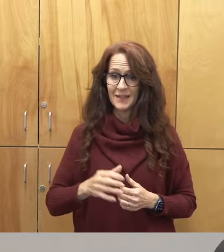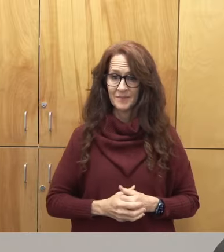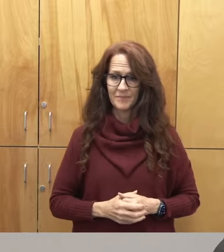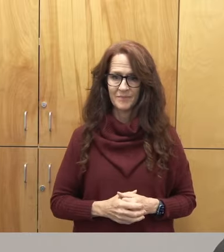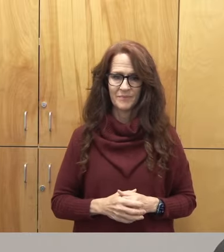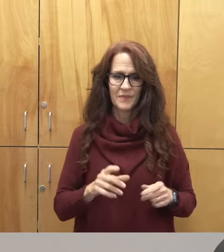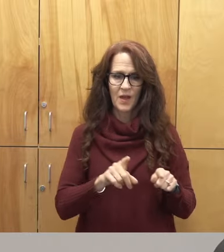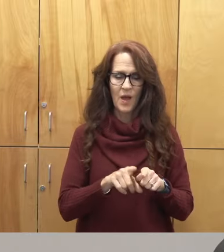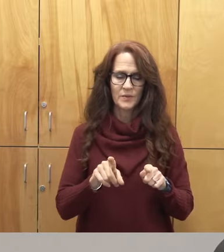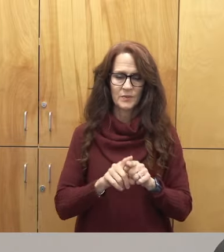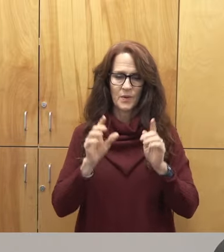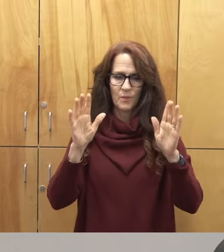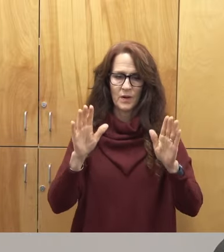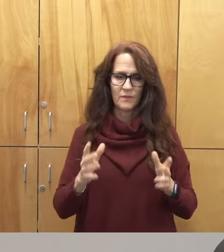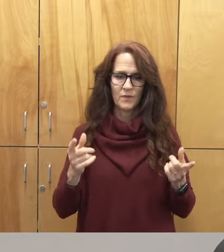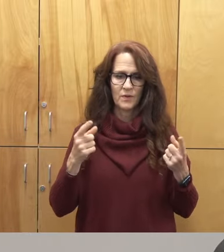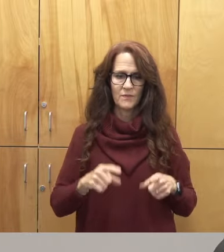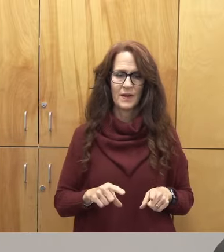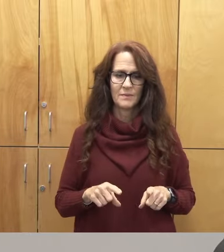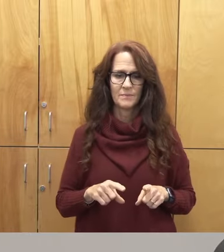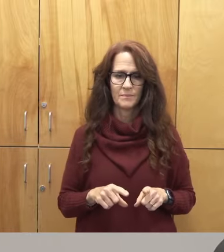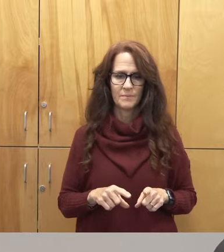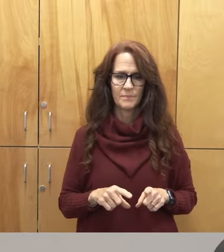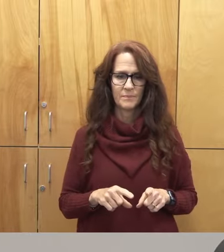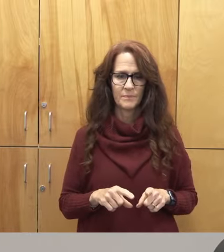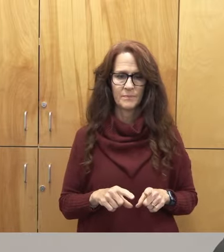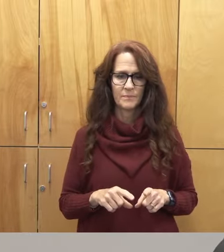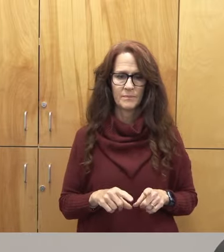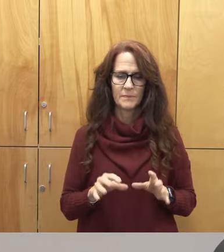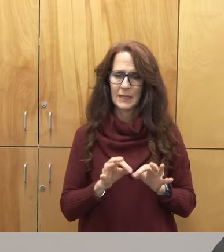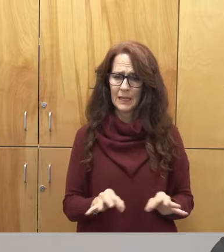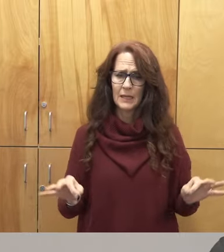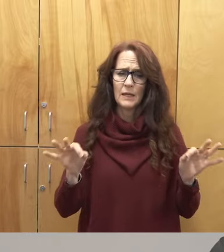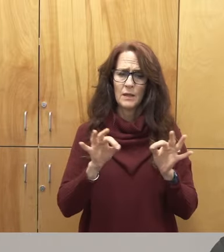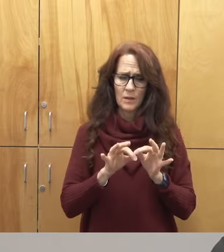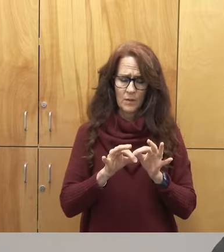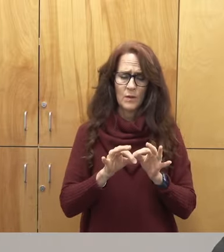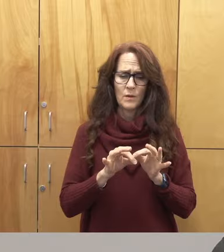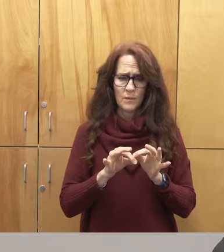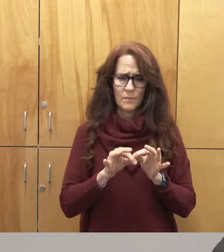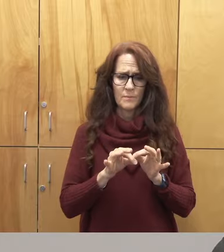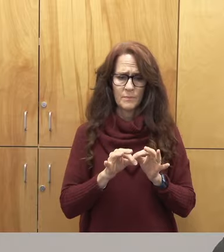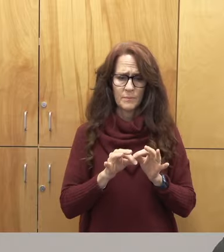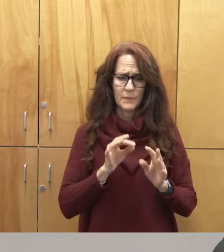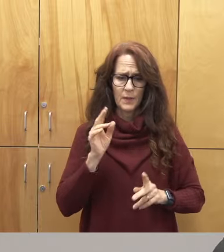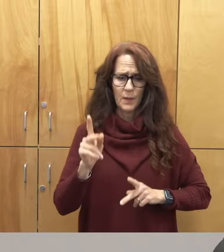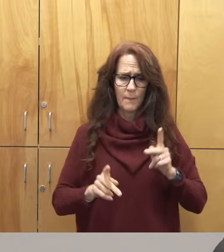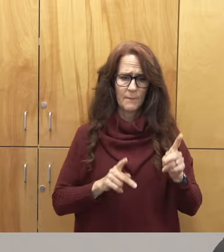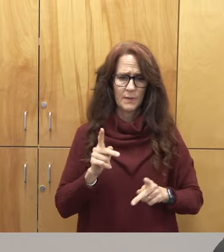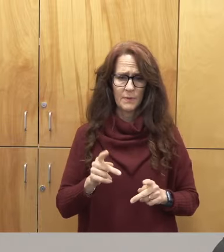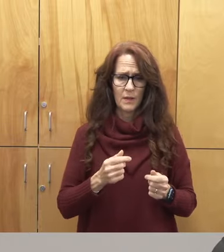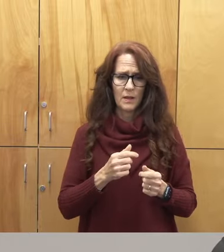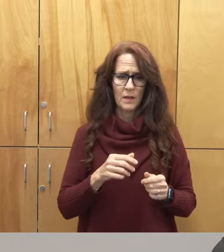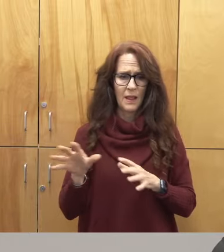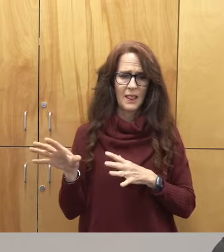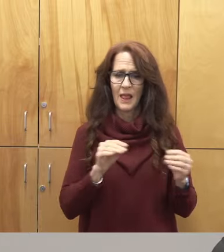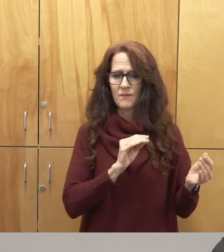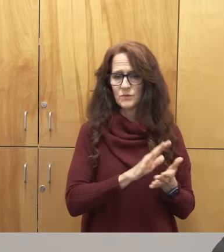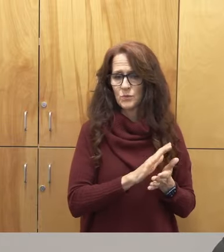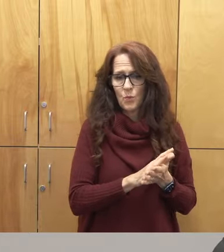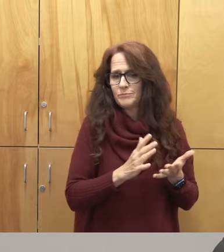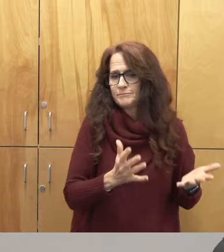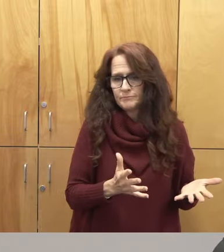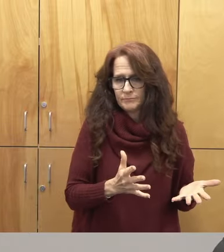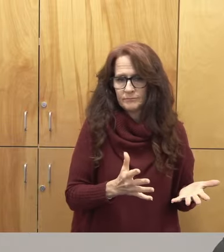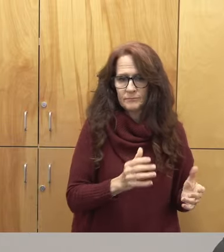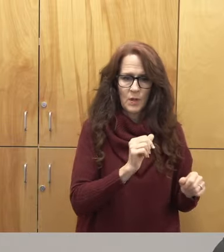was also a wonderful event. And I think very meaningful because these are people who left school for whatever reason